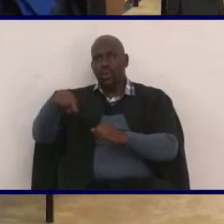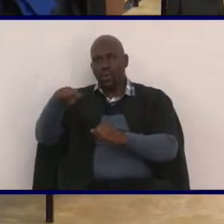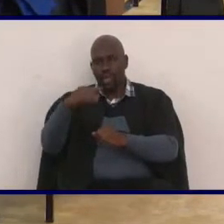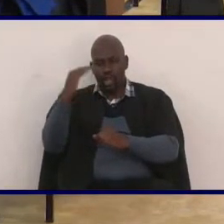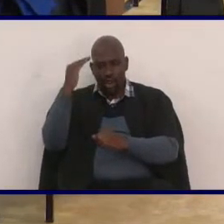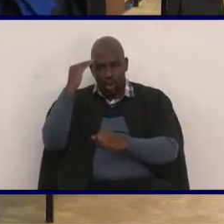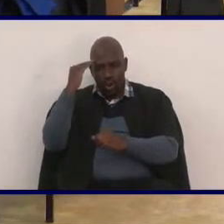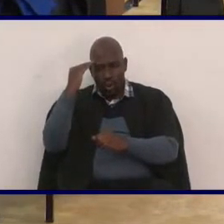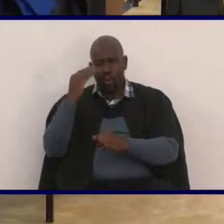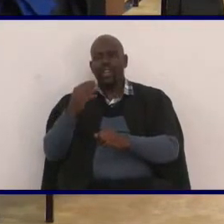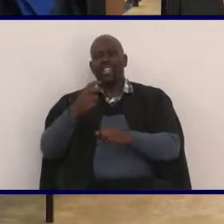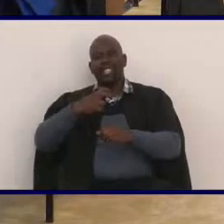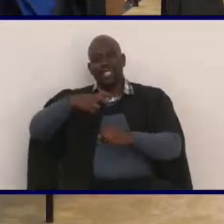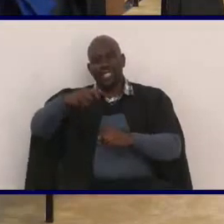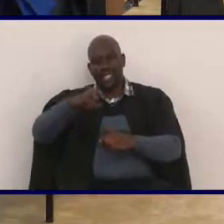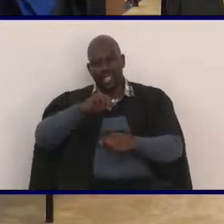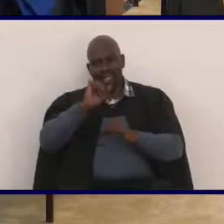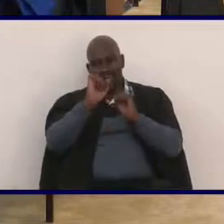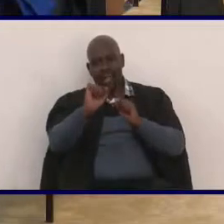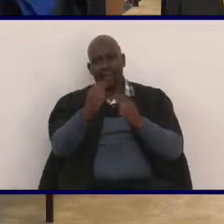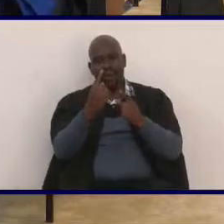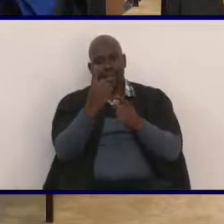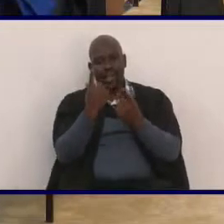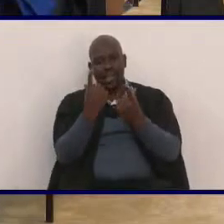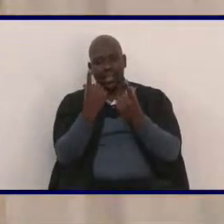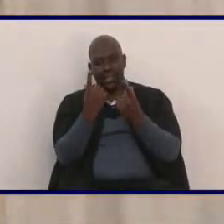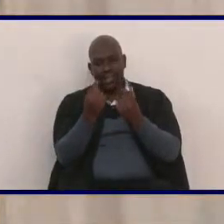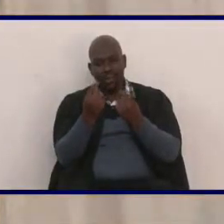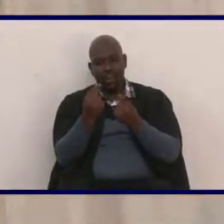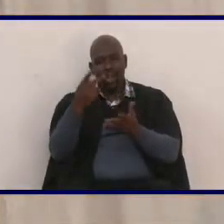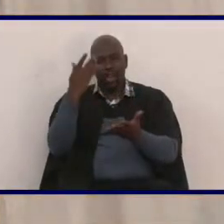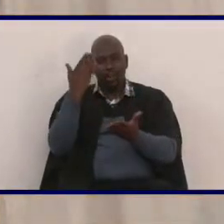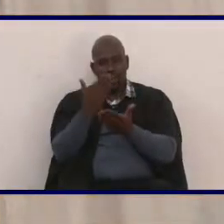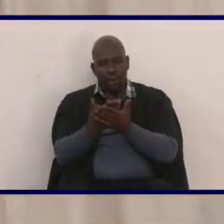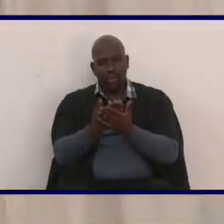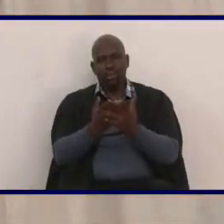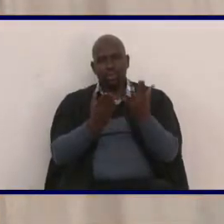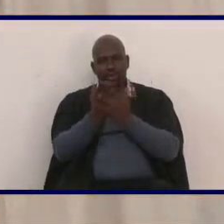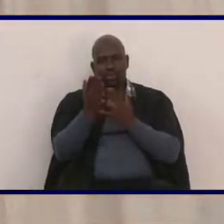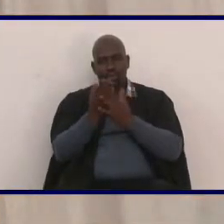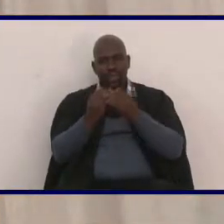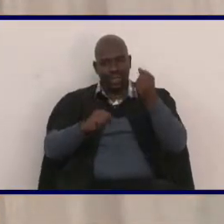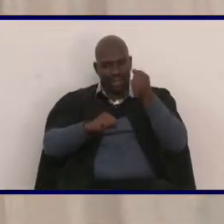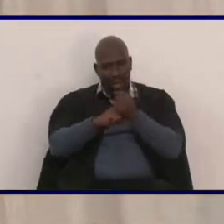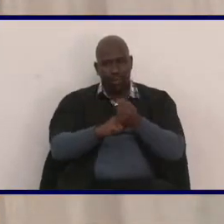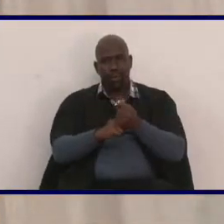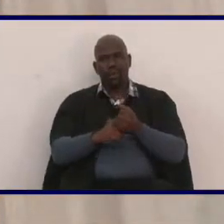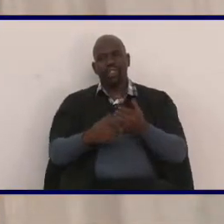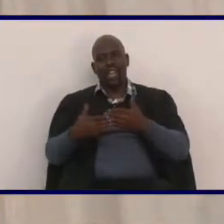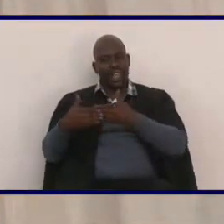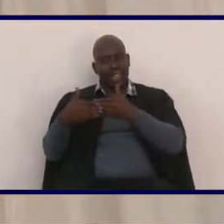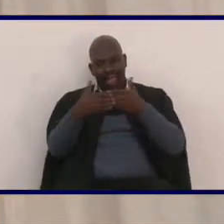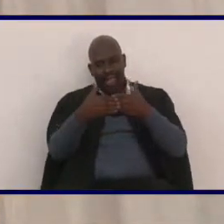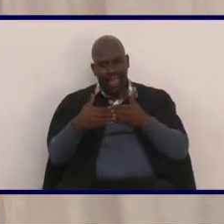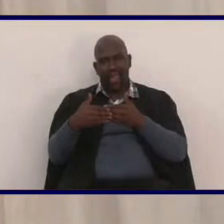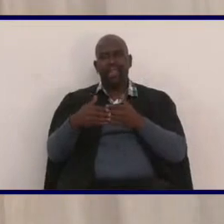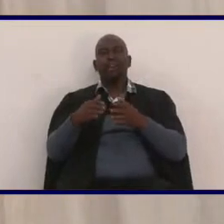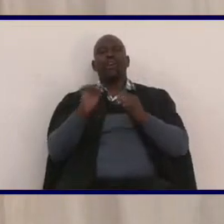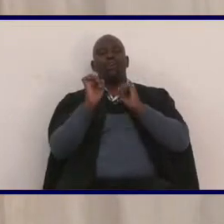made possible through the support, encouragement, care, and generosity of your family, your